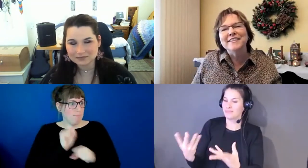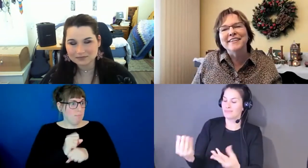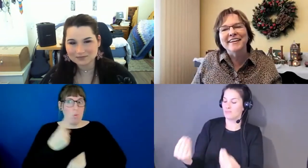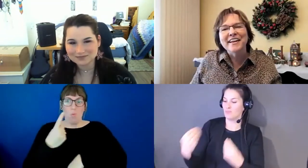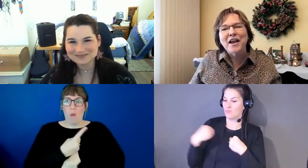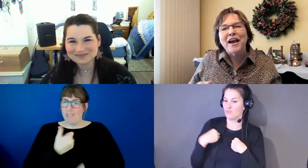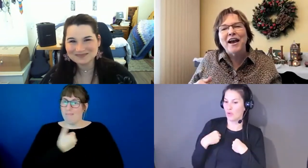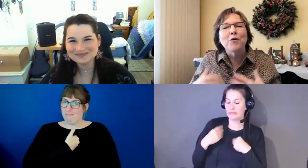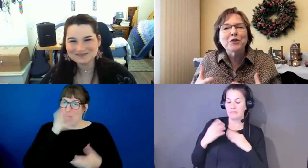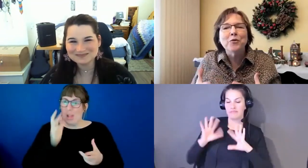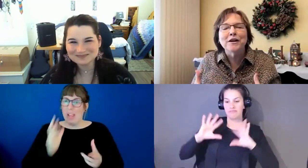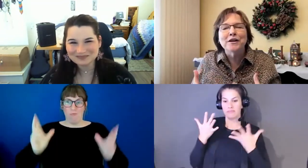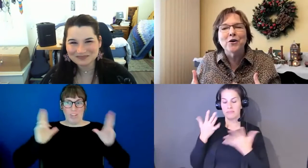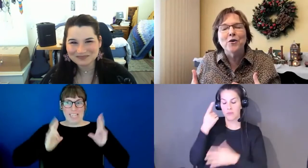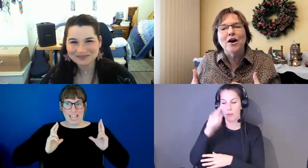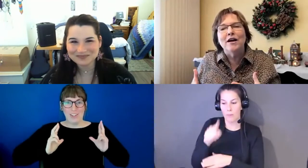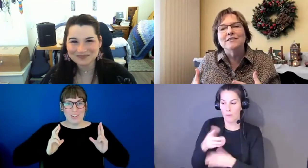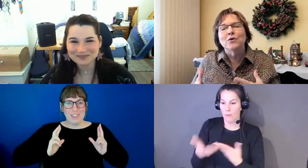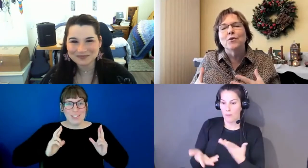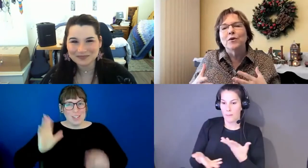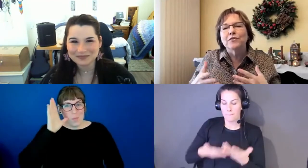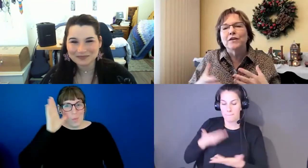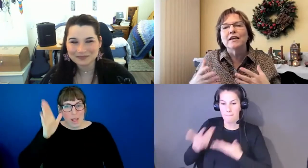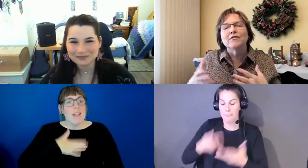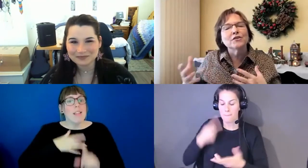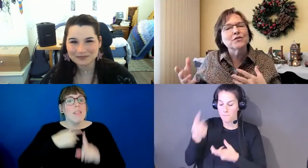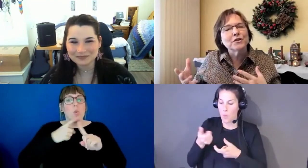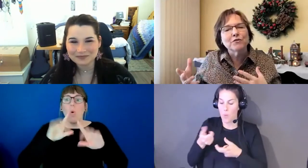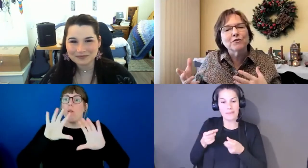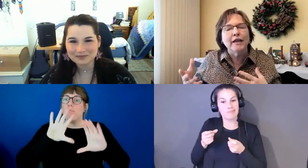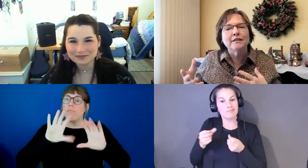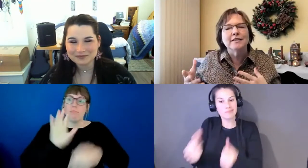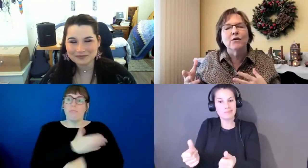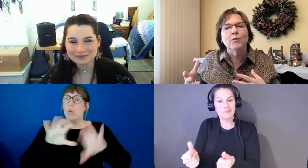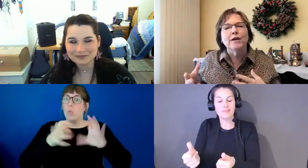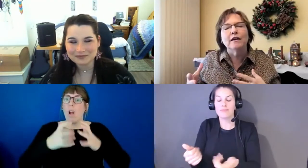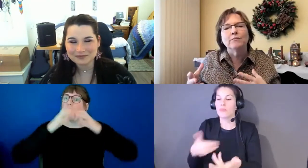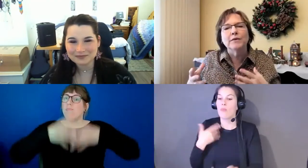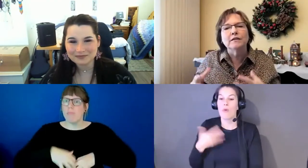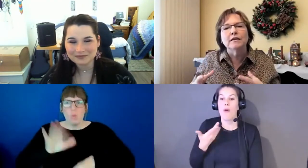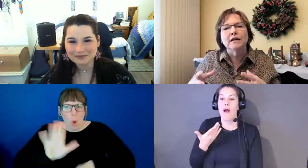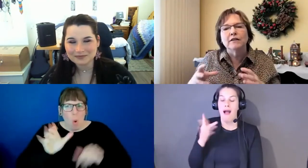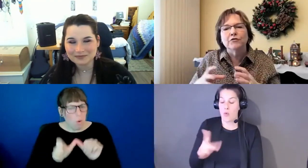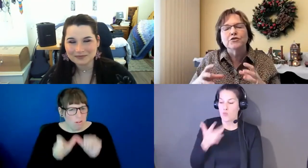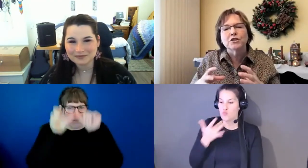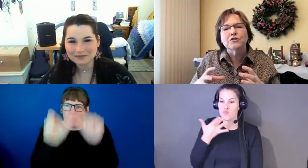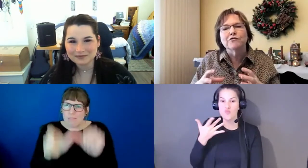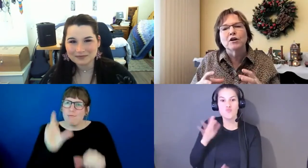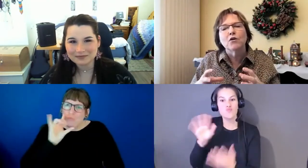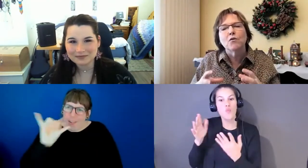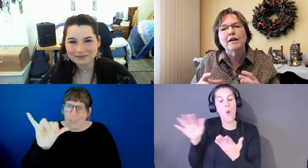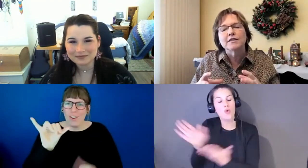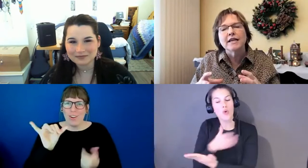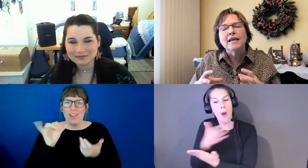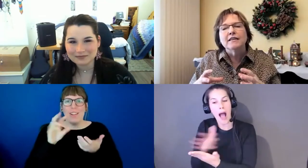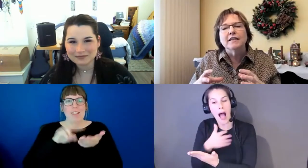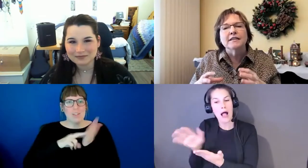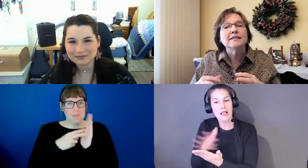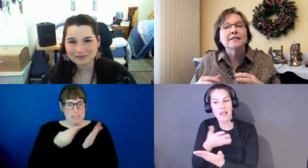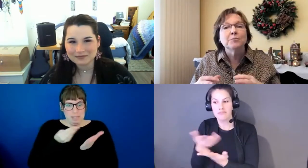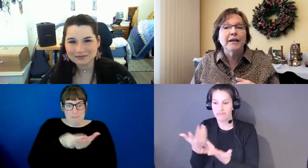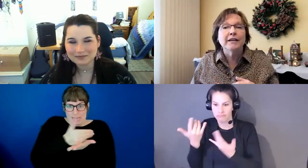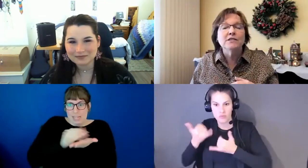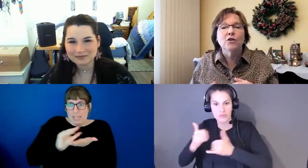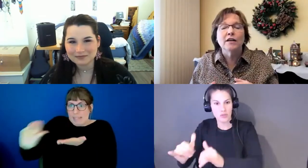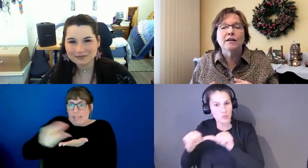and I want the choir to go on. So we're thinking of all sorts of ways that we can build an infrastructure for our choirs that